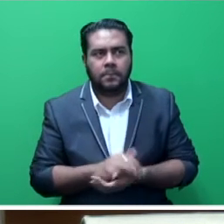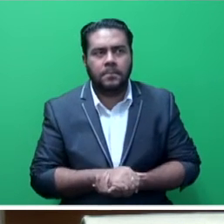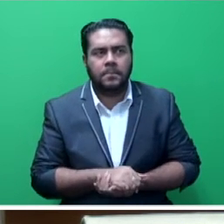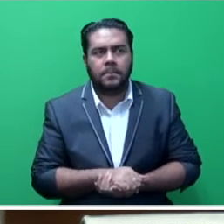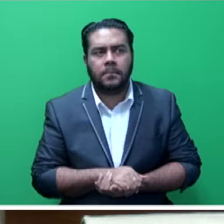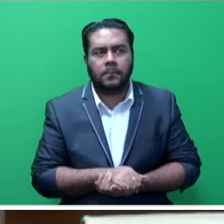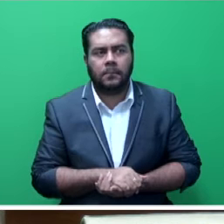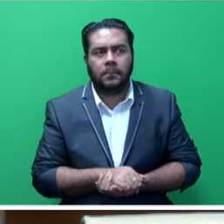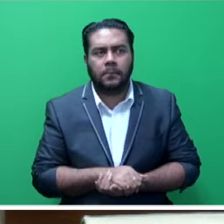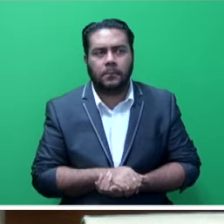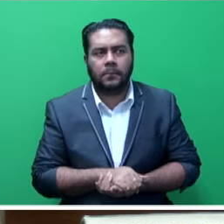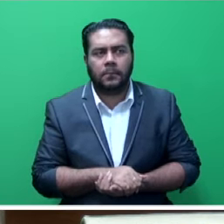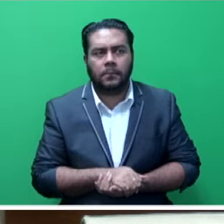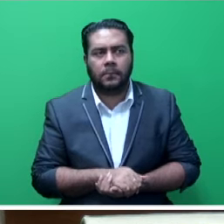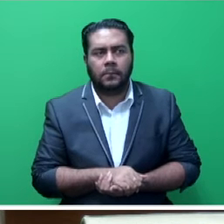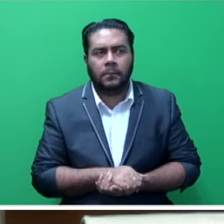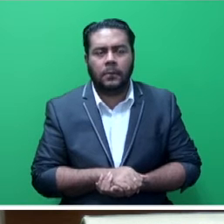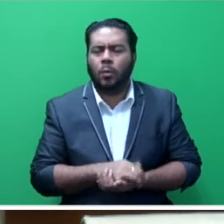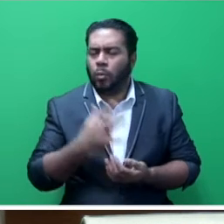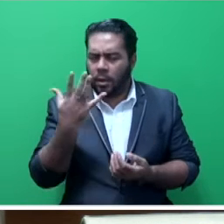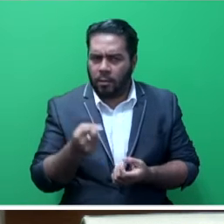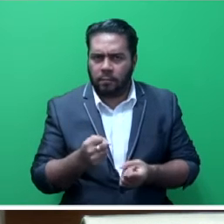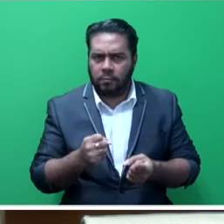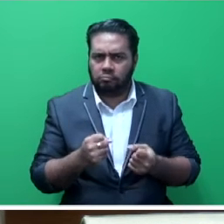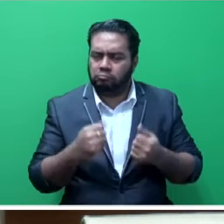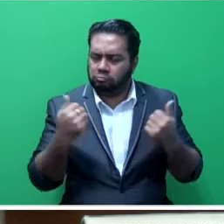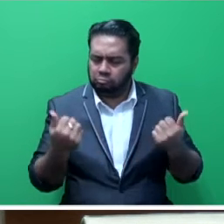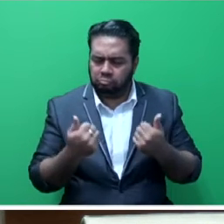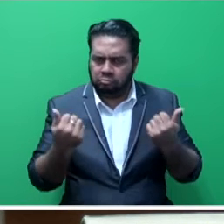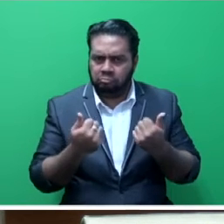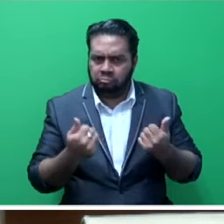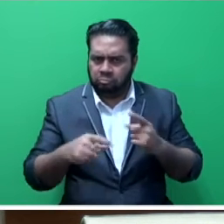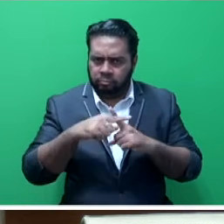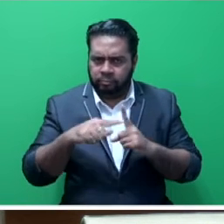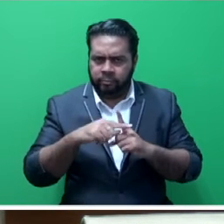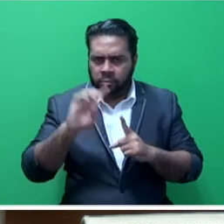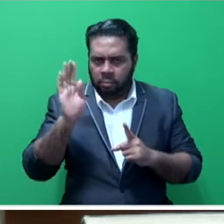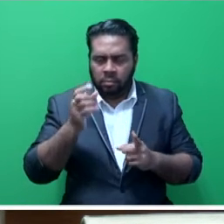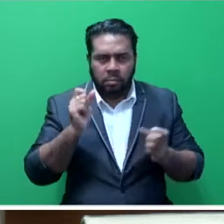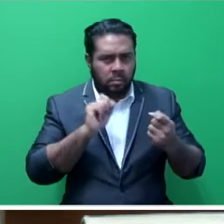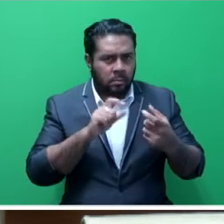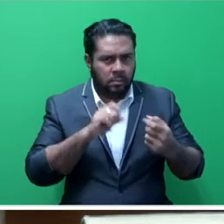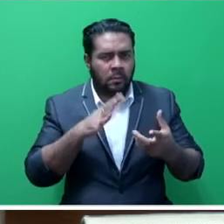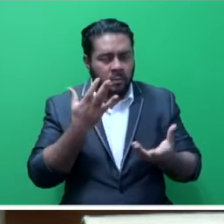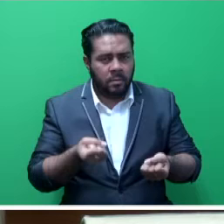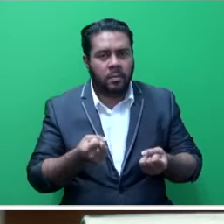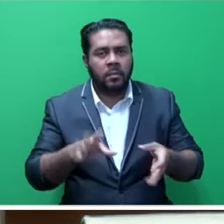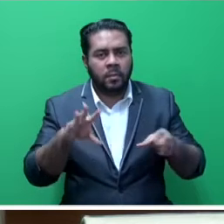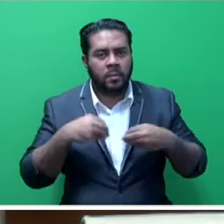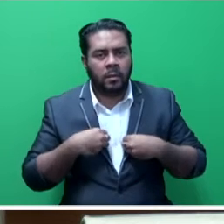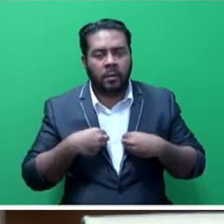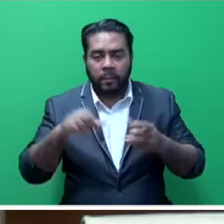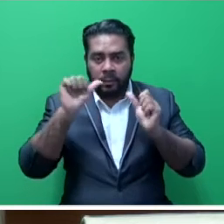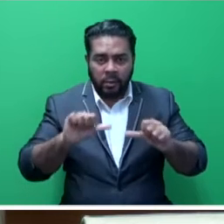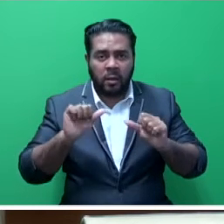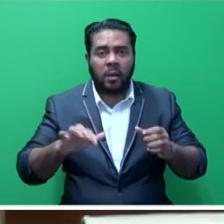earning brownie points throughout the world in terms of how we have contributed to not only protecting